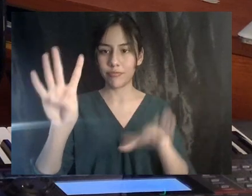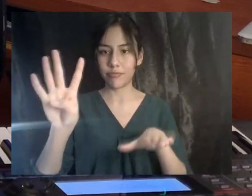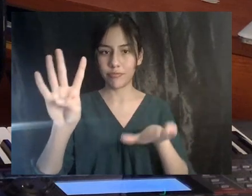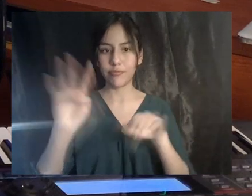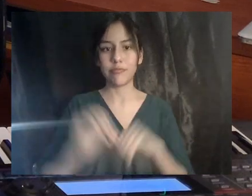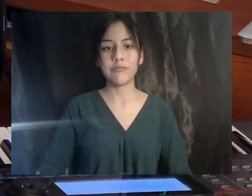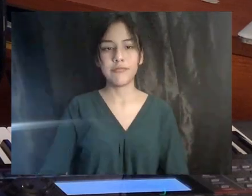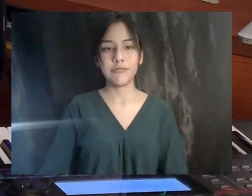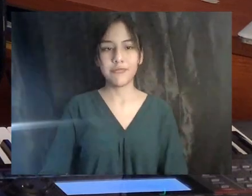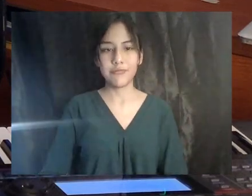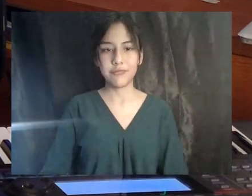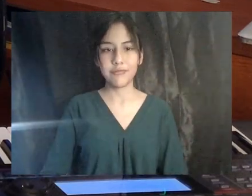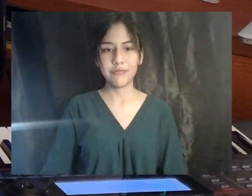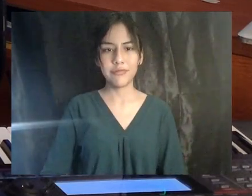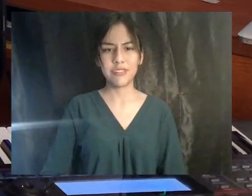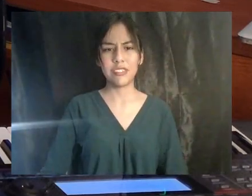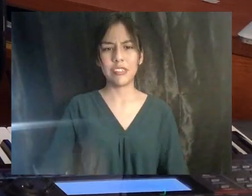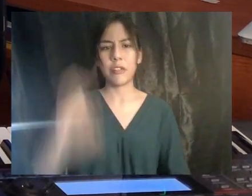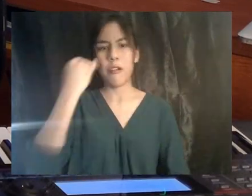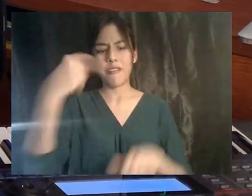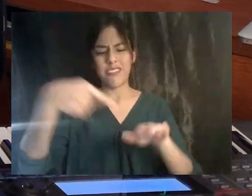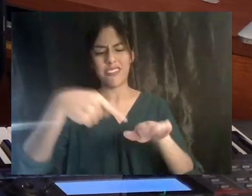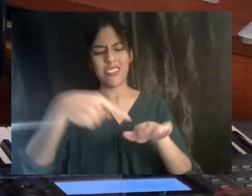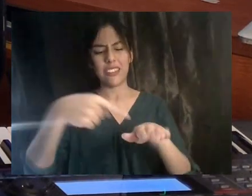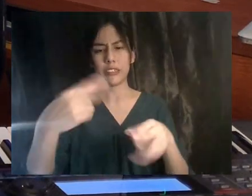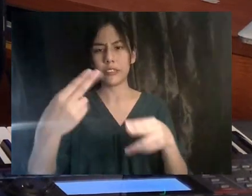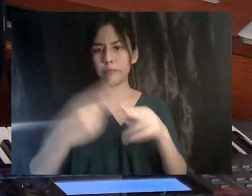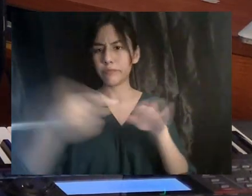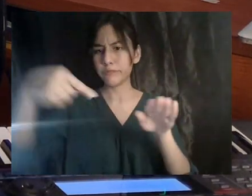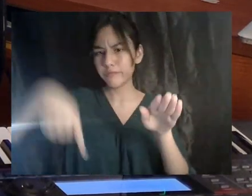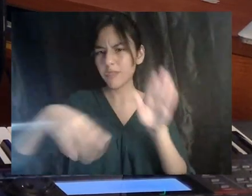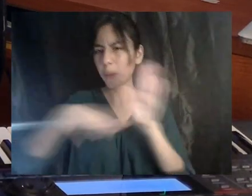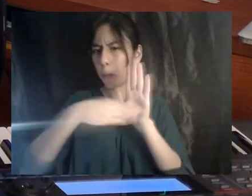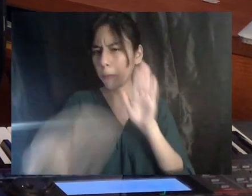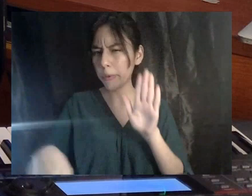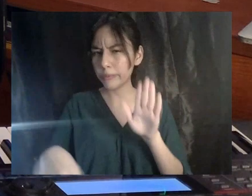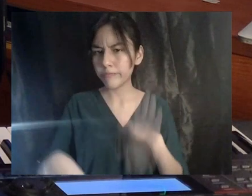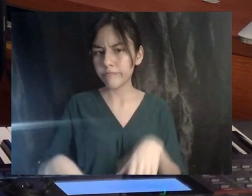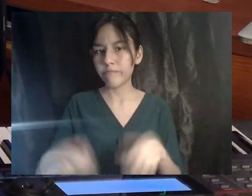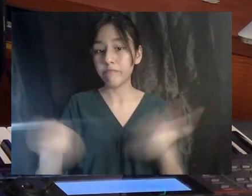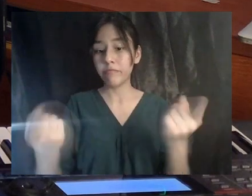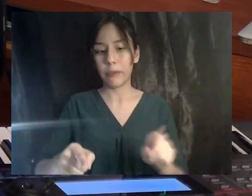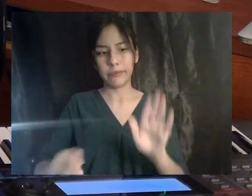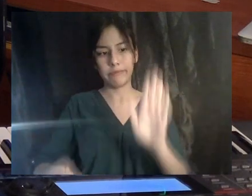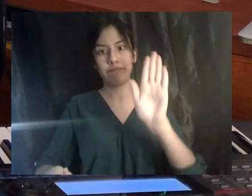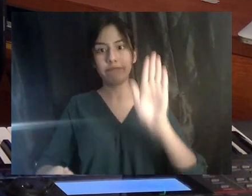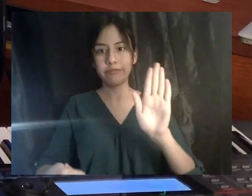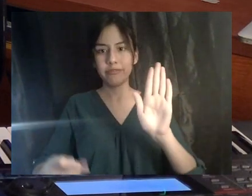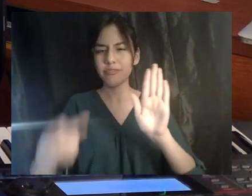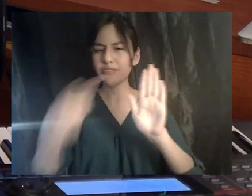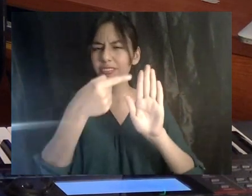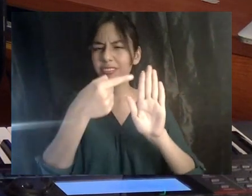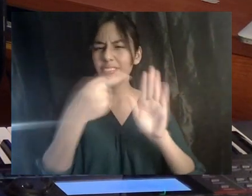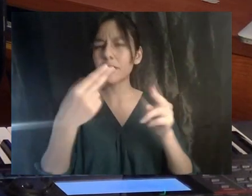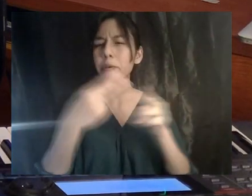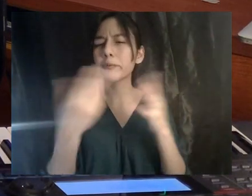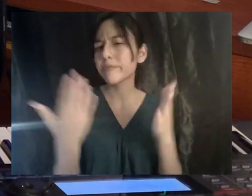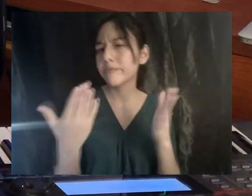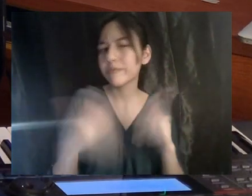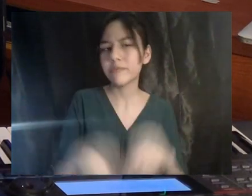2, 3, 4. So if this is called the downbeat, what do you think it's called when my hand is not on the